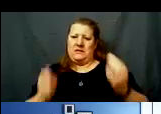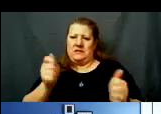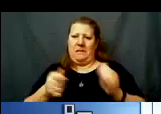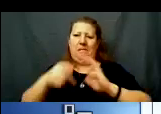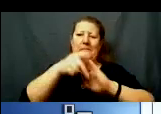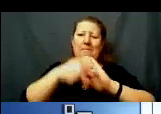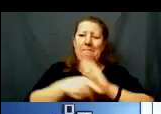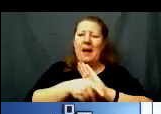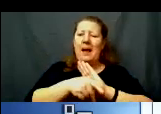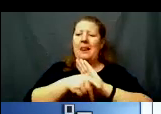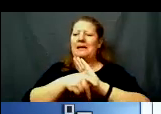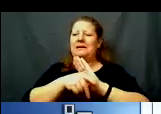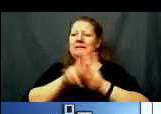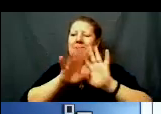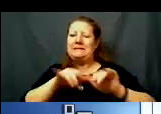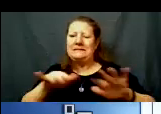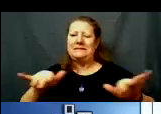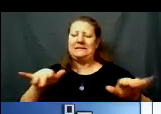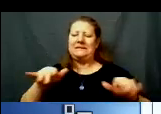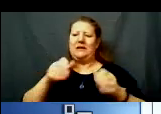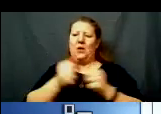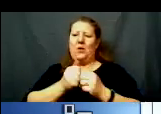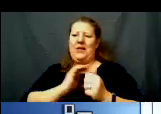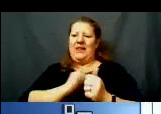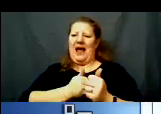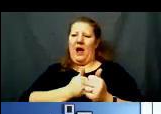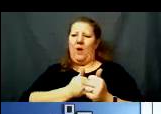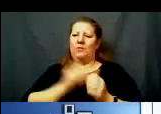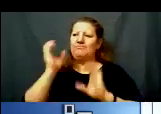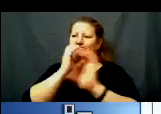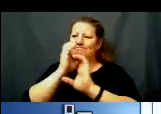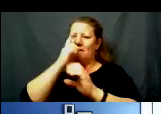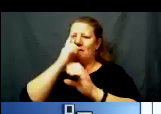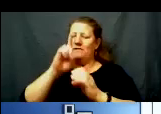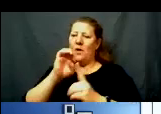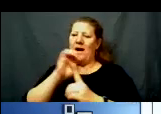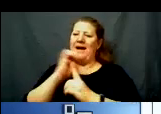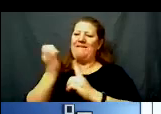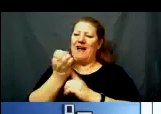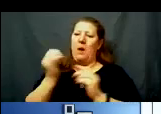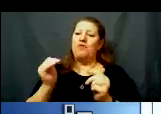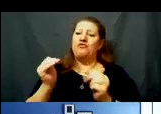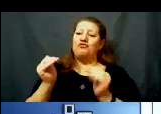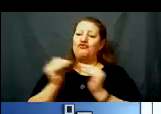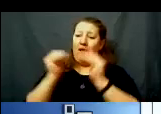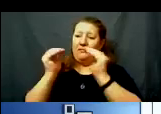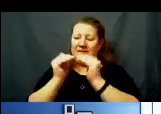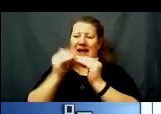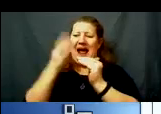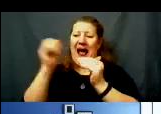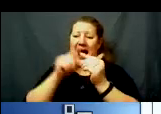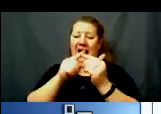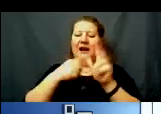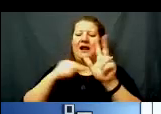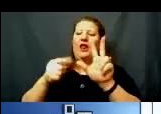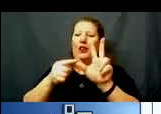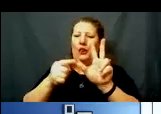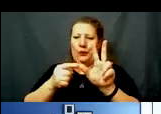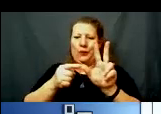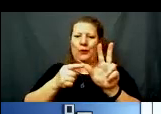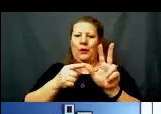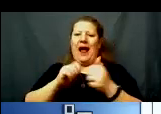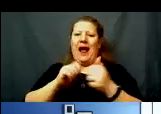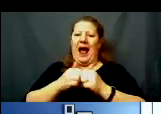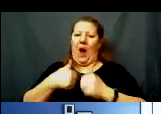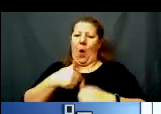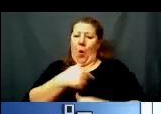and other expressions of our desire for environmental justice. Which brings me to the third question and bullet point here, and that is, how can